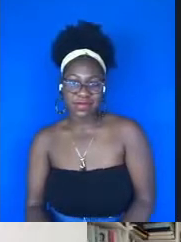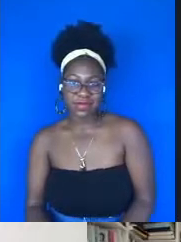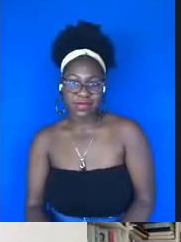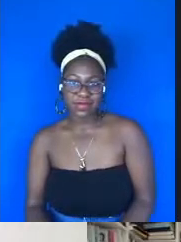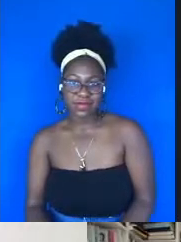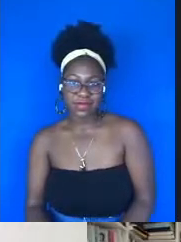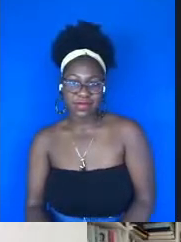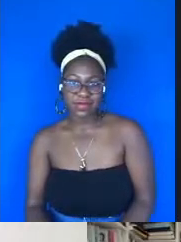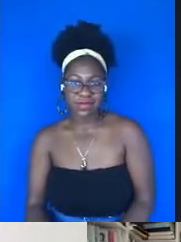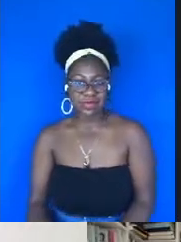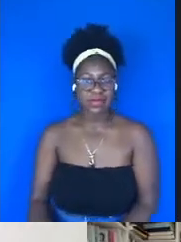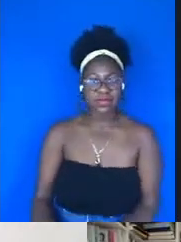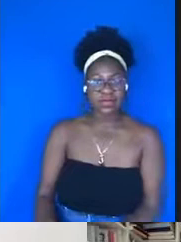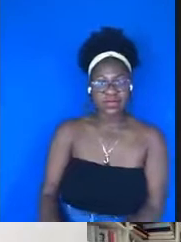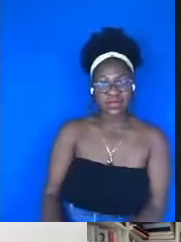And I also think about Tituba.